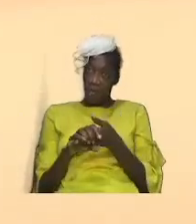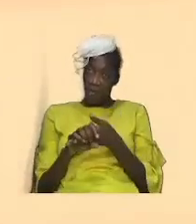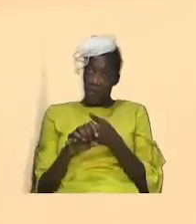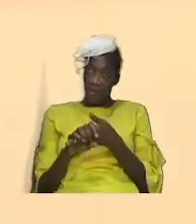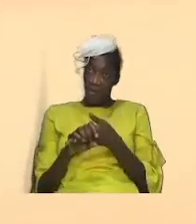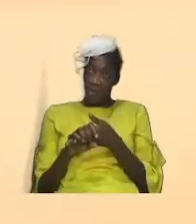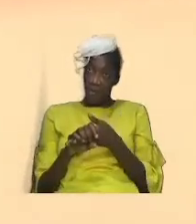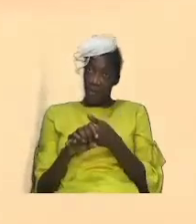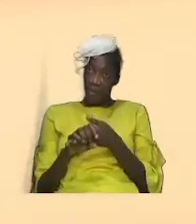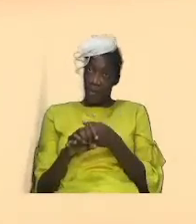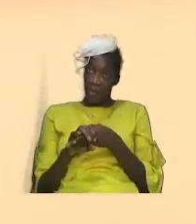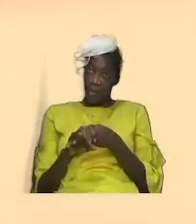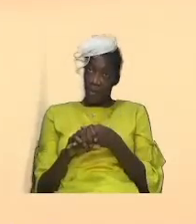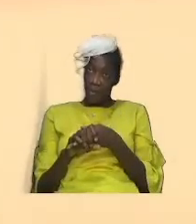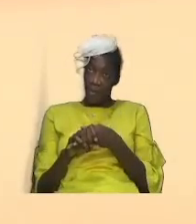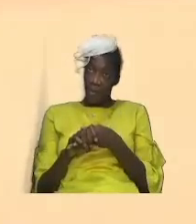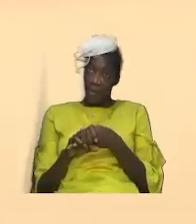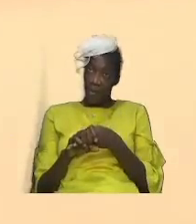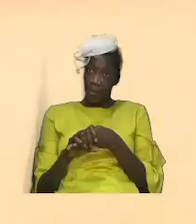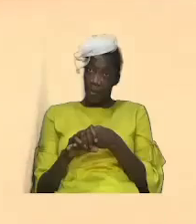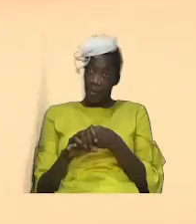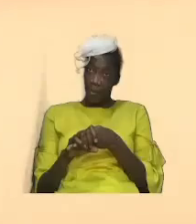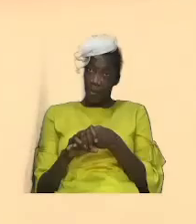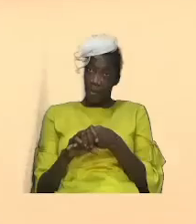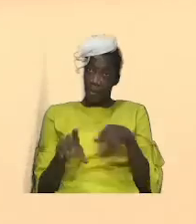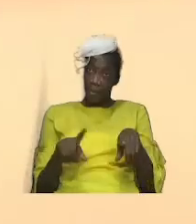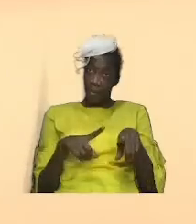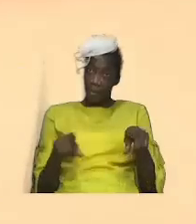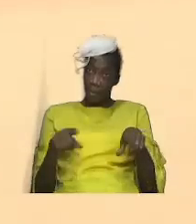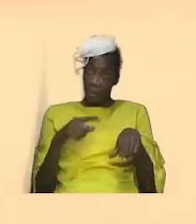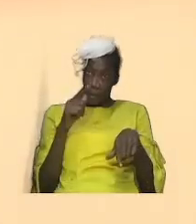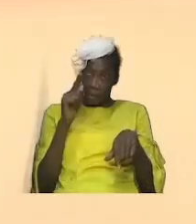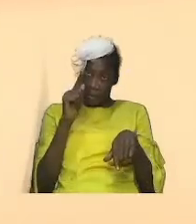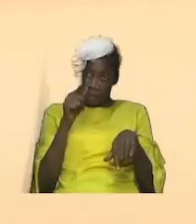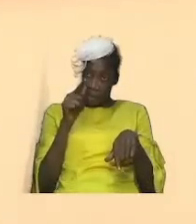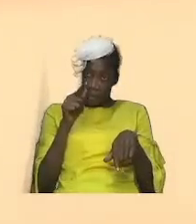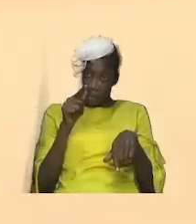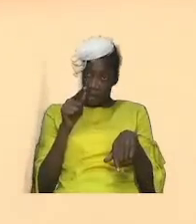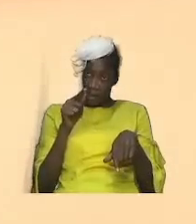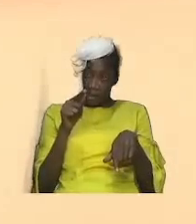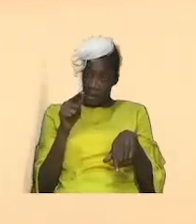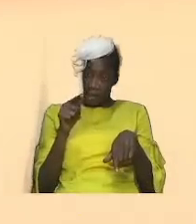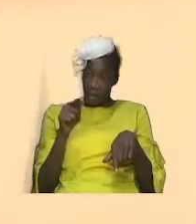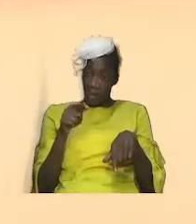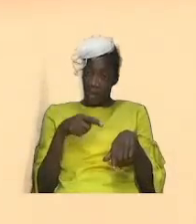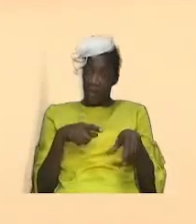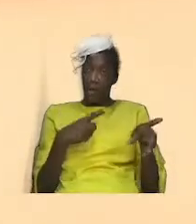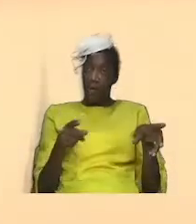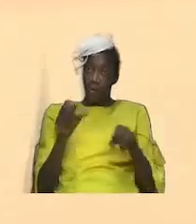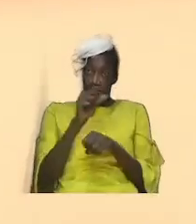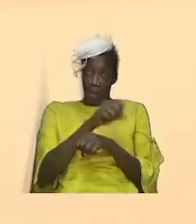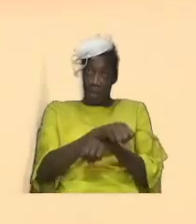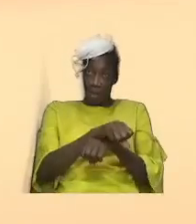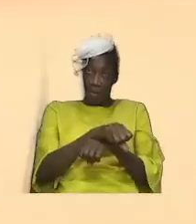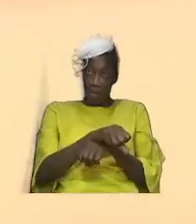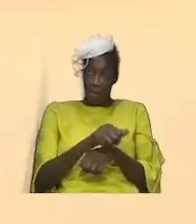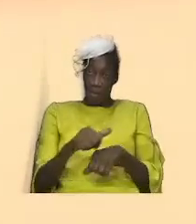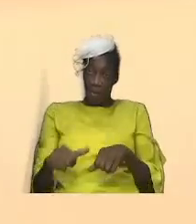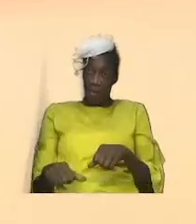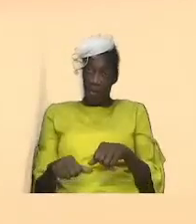will forgive you. But you see the consequence of the action at the time, you're going to be